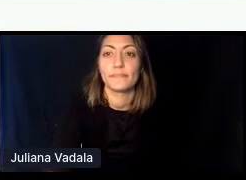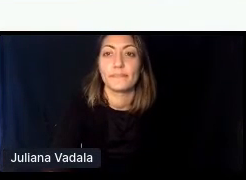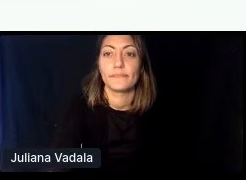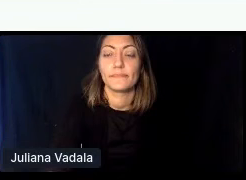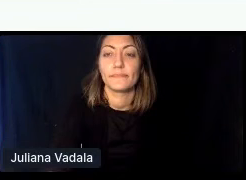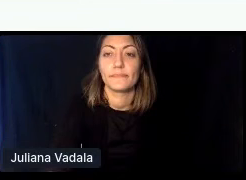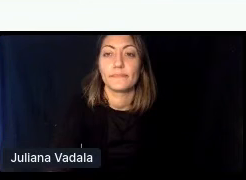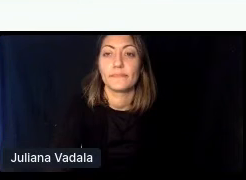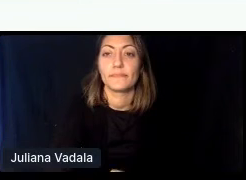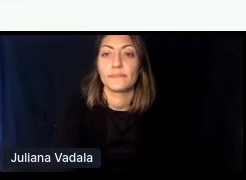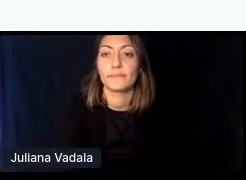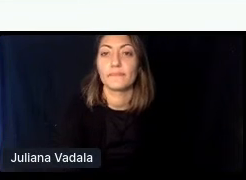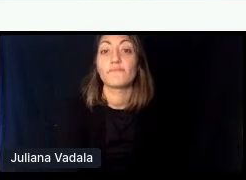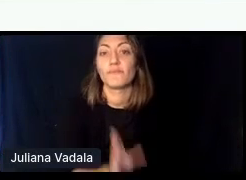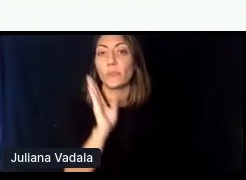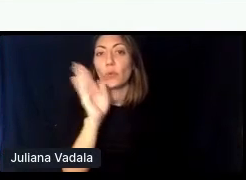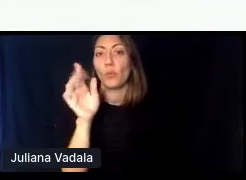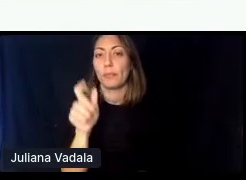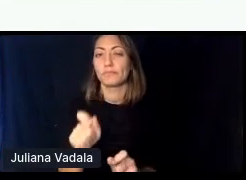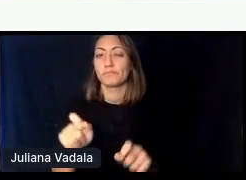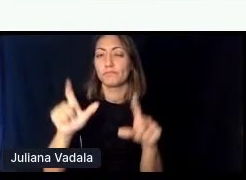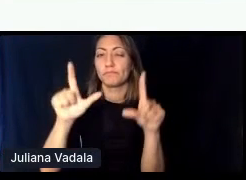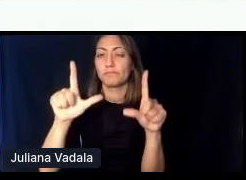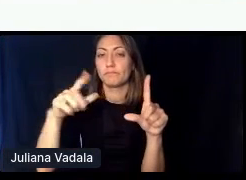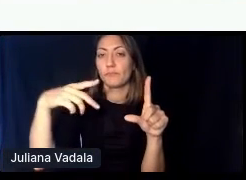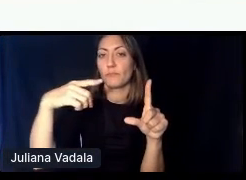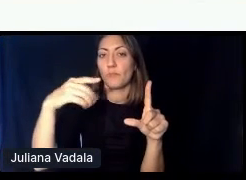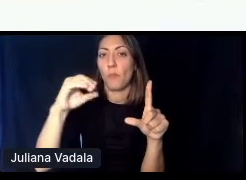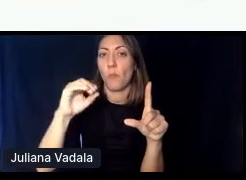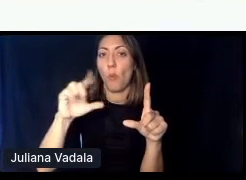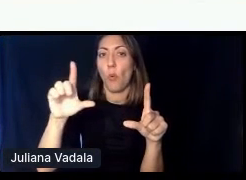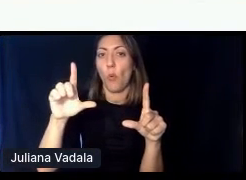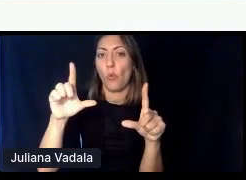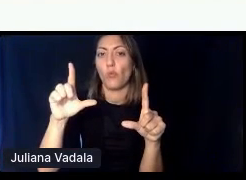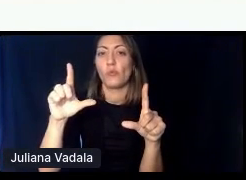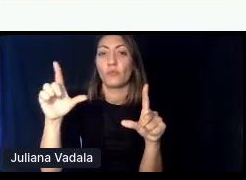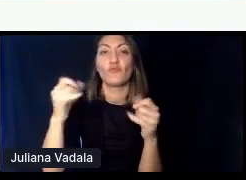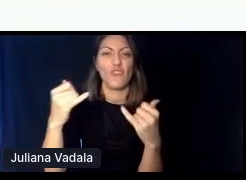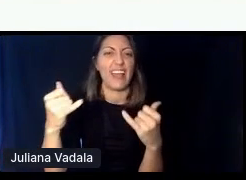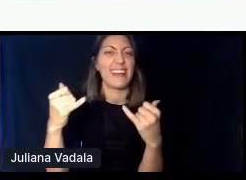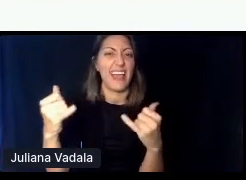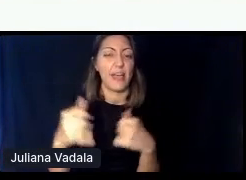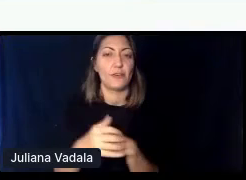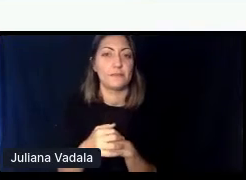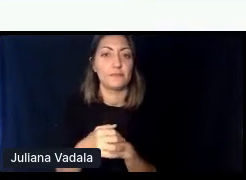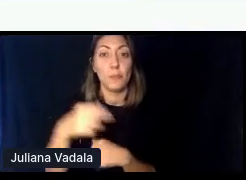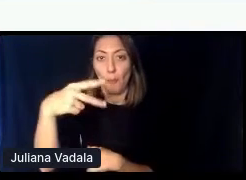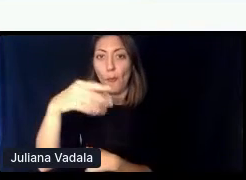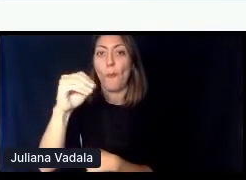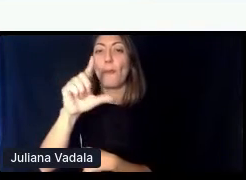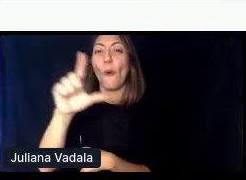I'm going to start them right now. There are 3 of them.